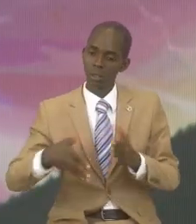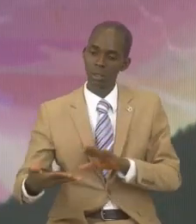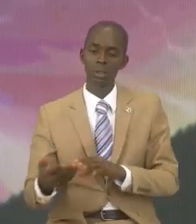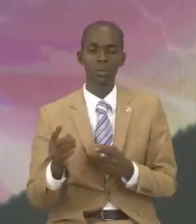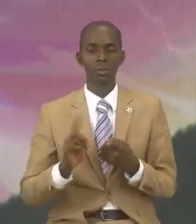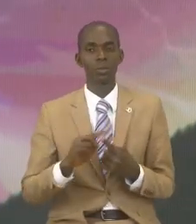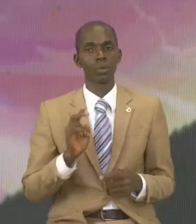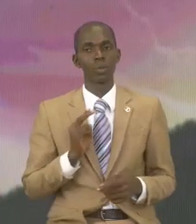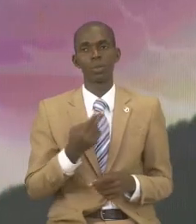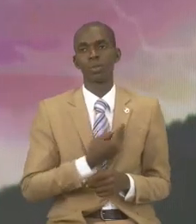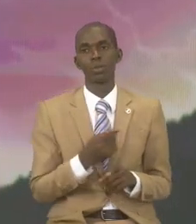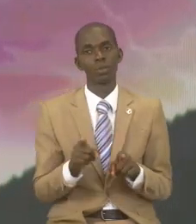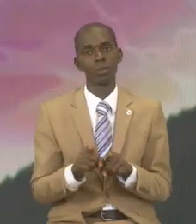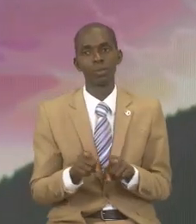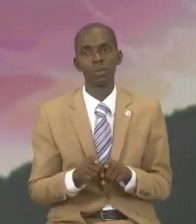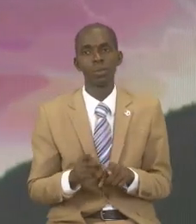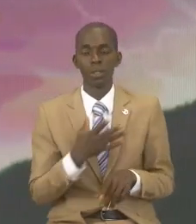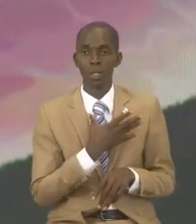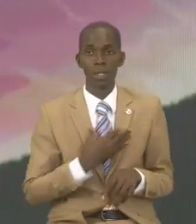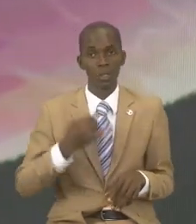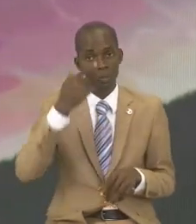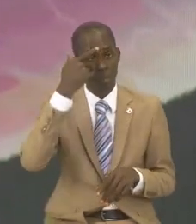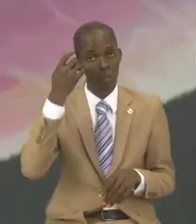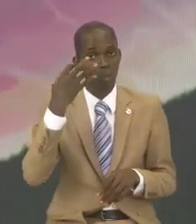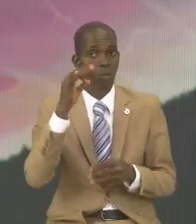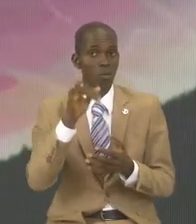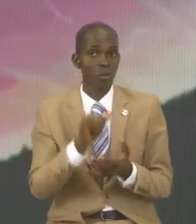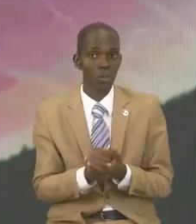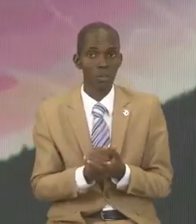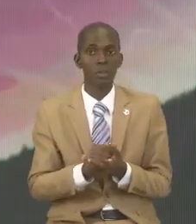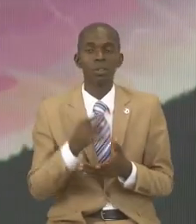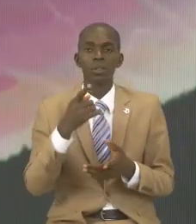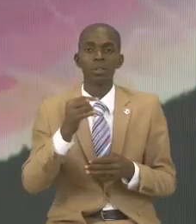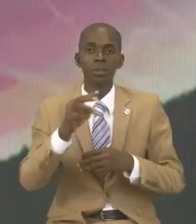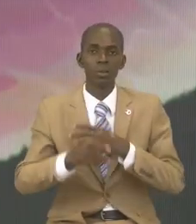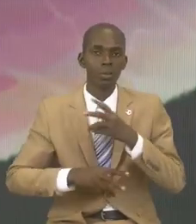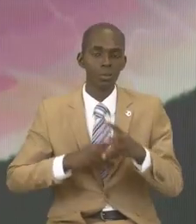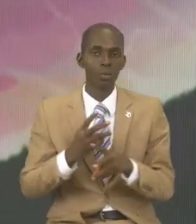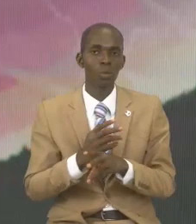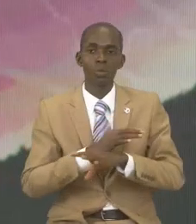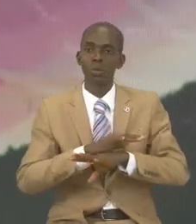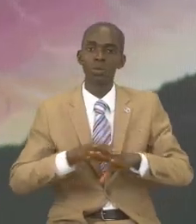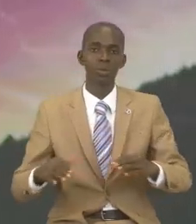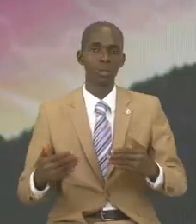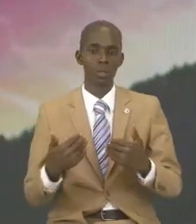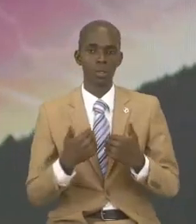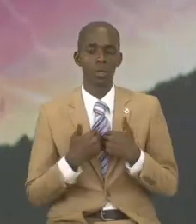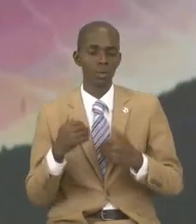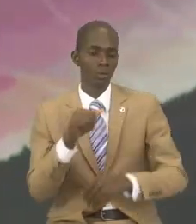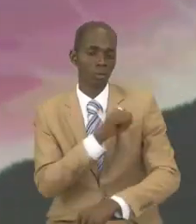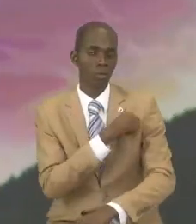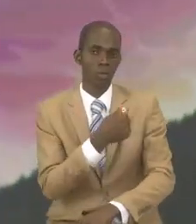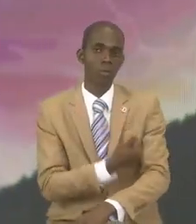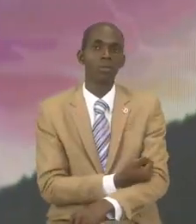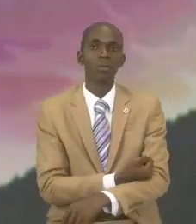unto us. And because of that, the world does not have authority